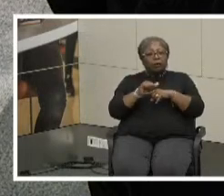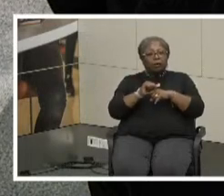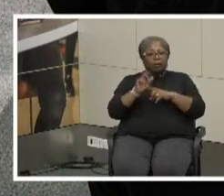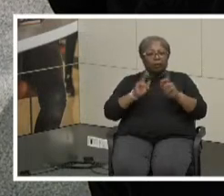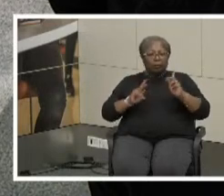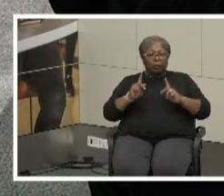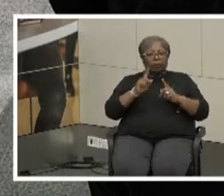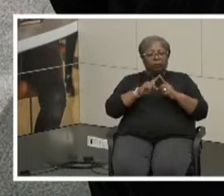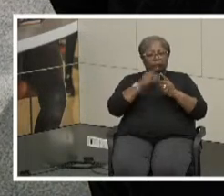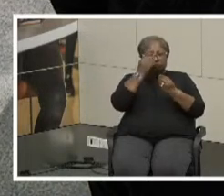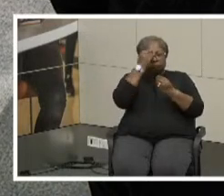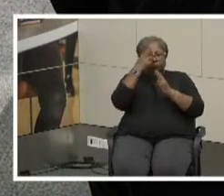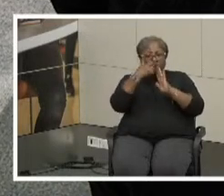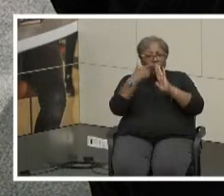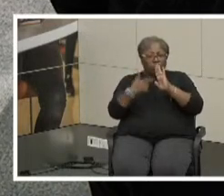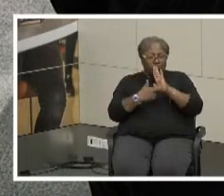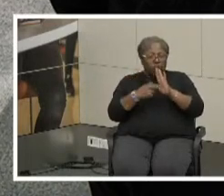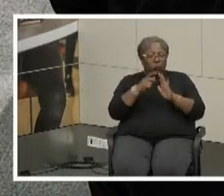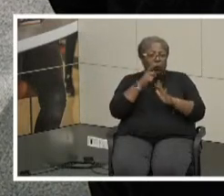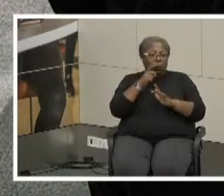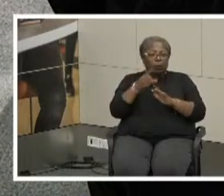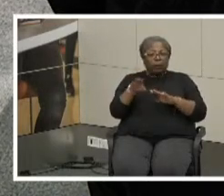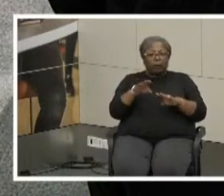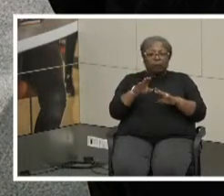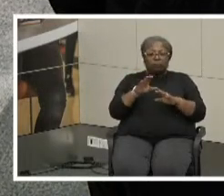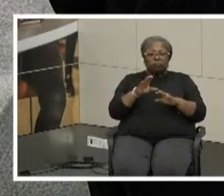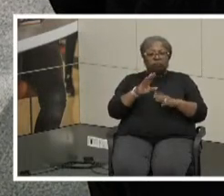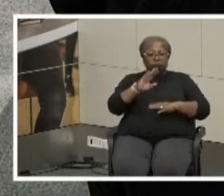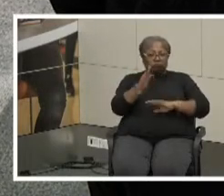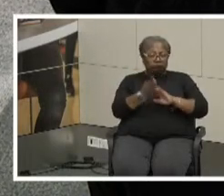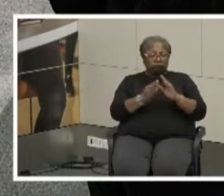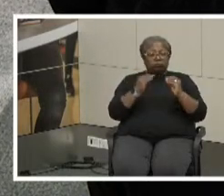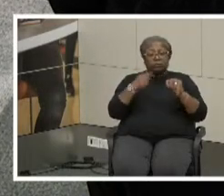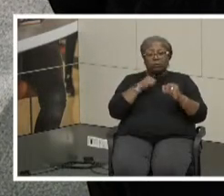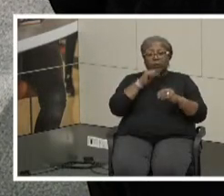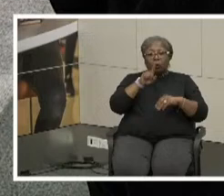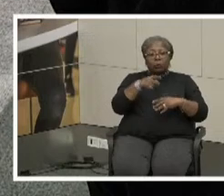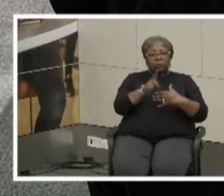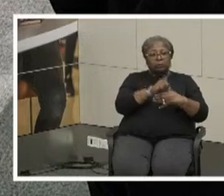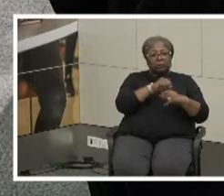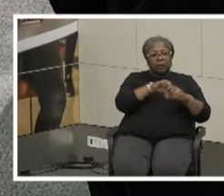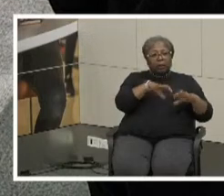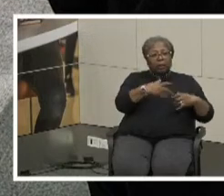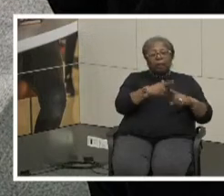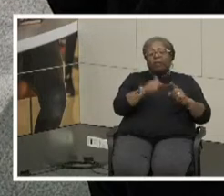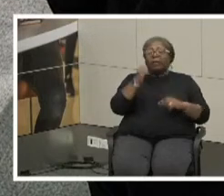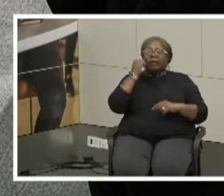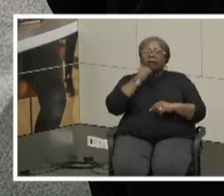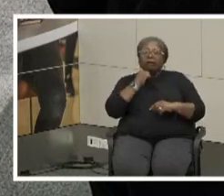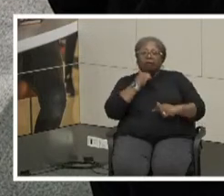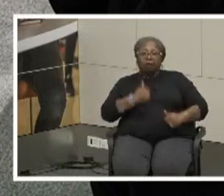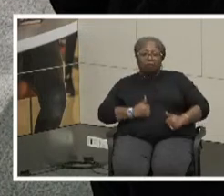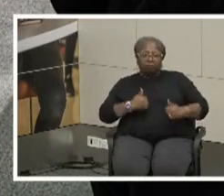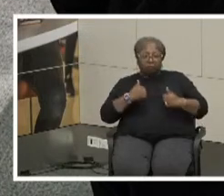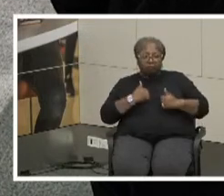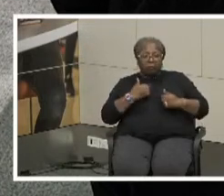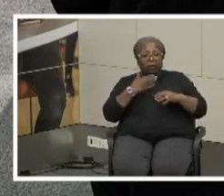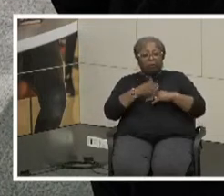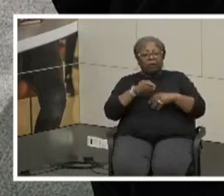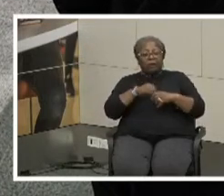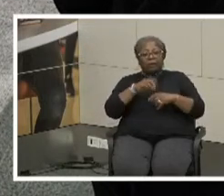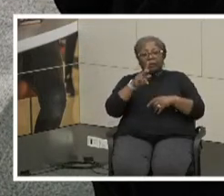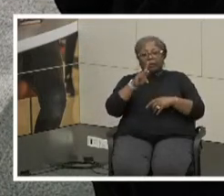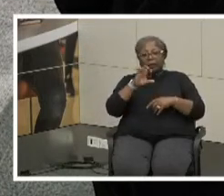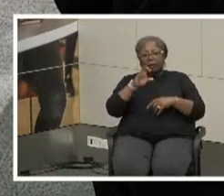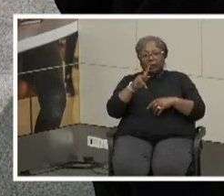people to obey rules or a code of behavior karate has taught me to be disciplined not only in class but in everyday life after being in the Kickstart